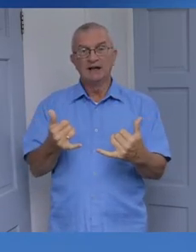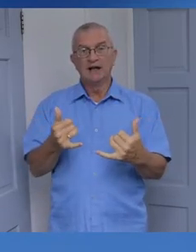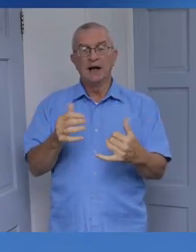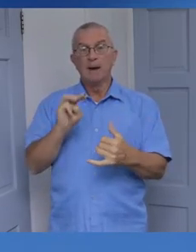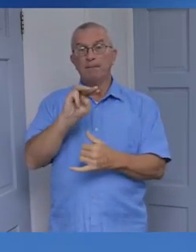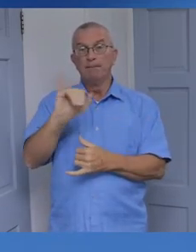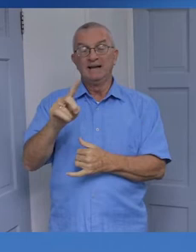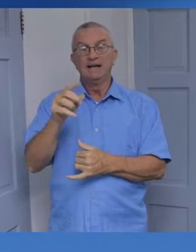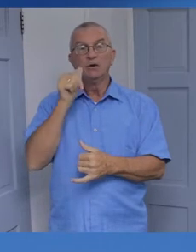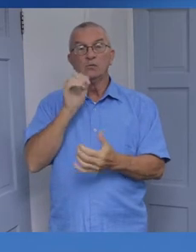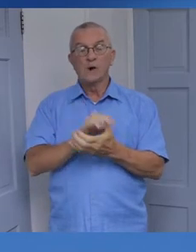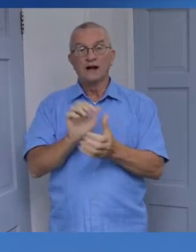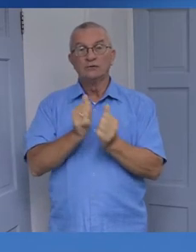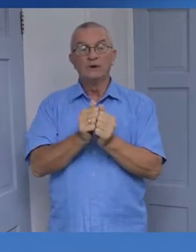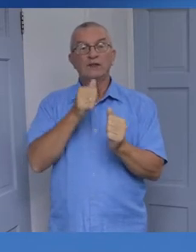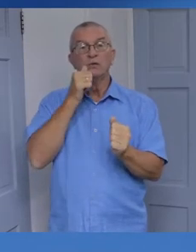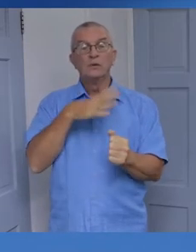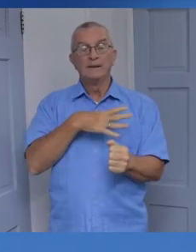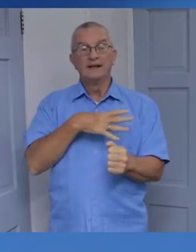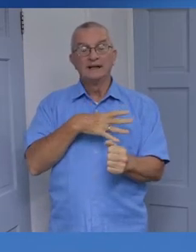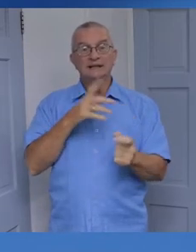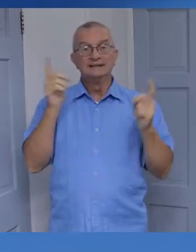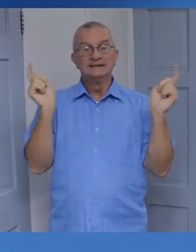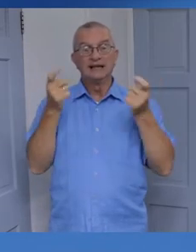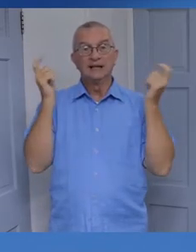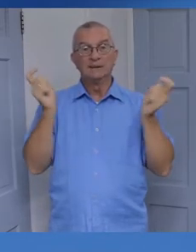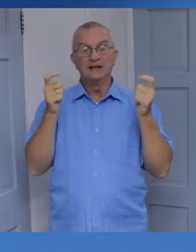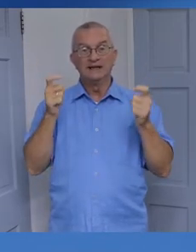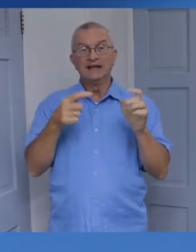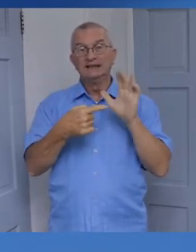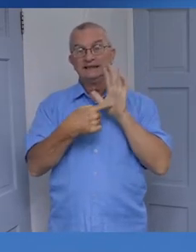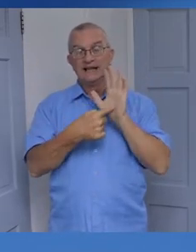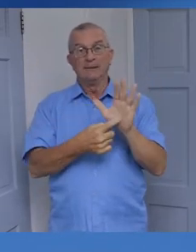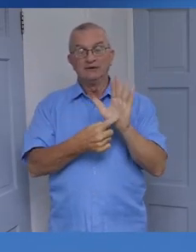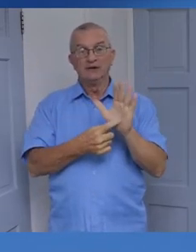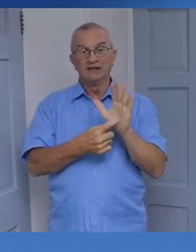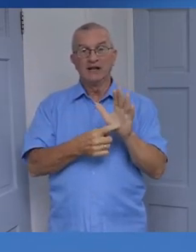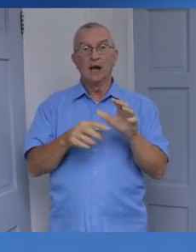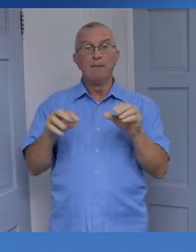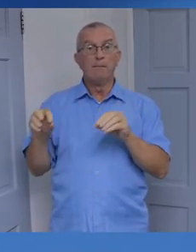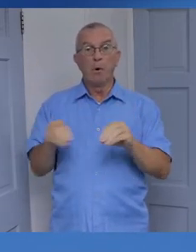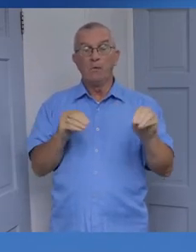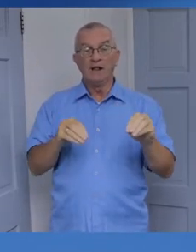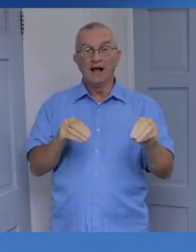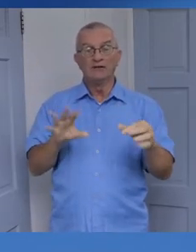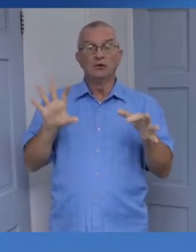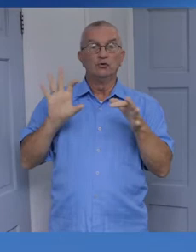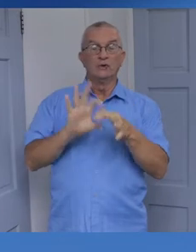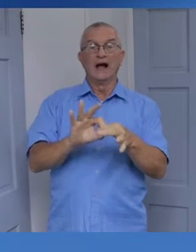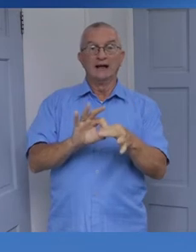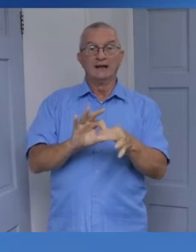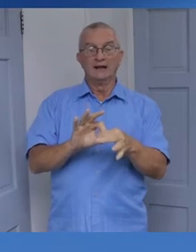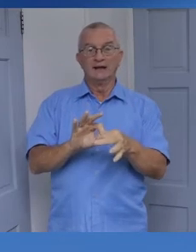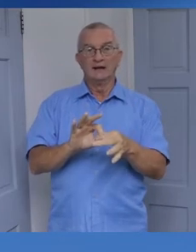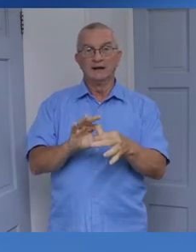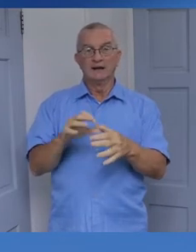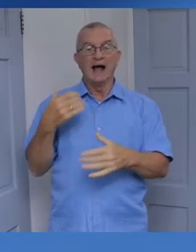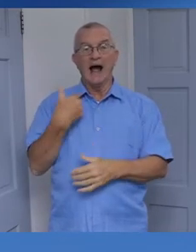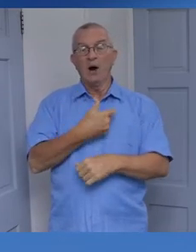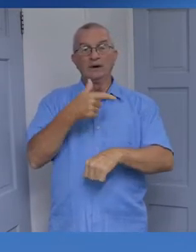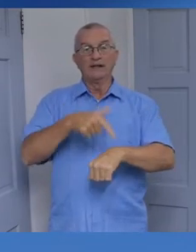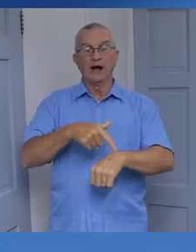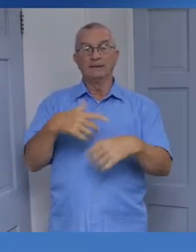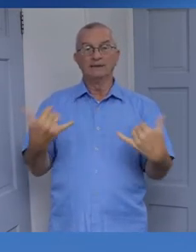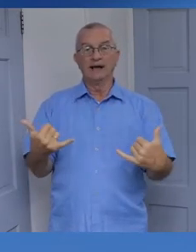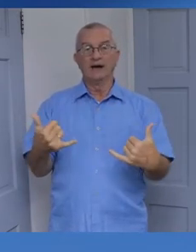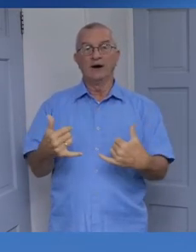Celebrate, demonstrate, mobilize, unite. Our time is now. With support from the